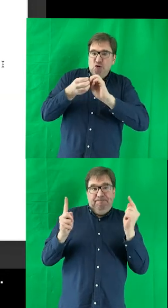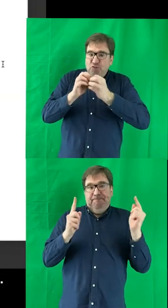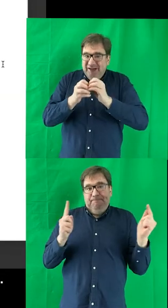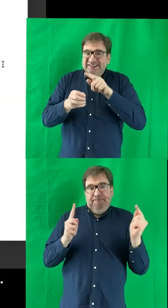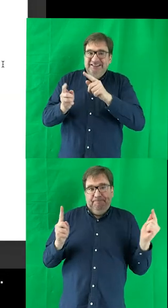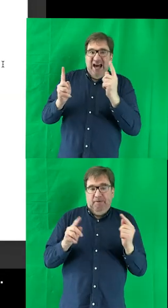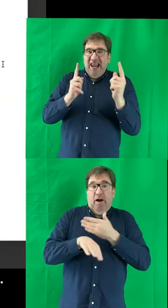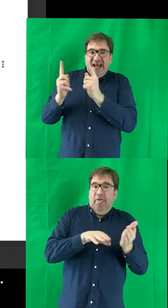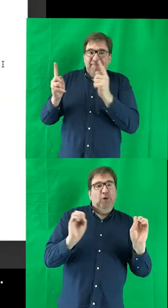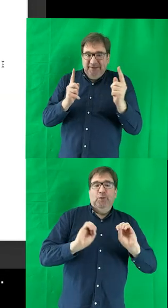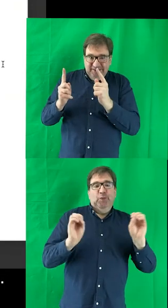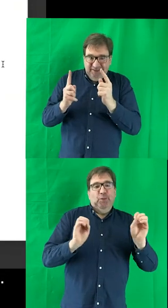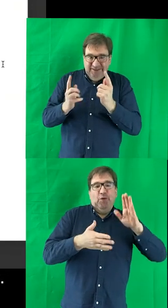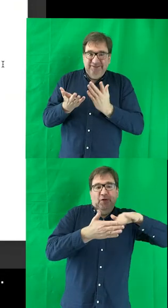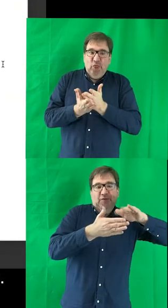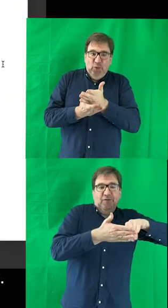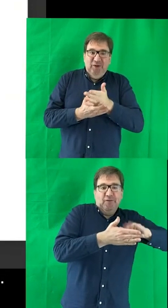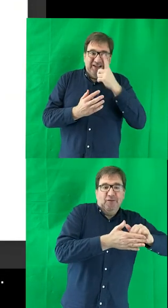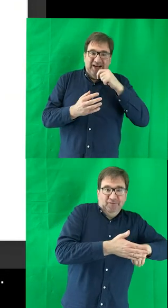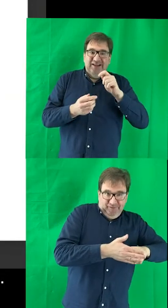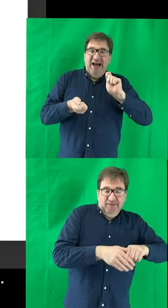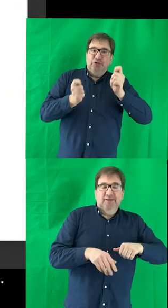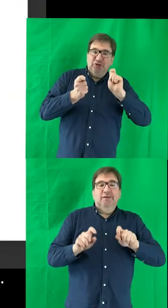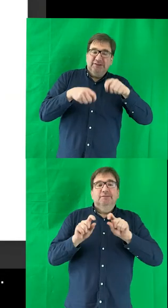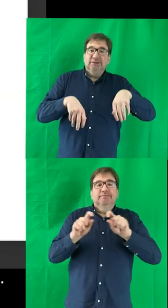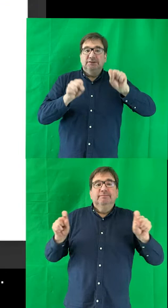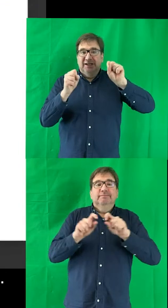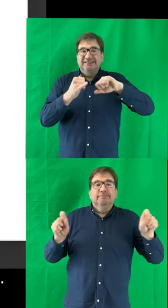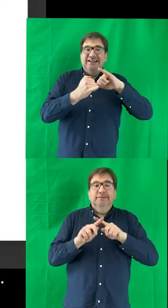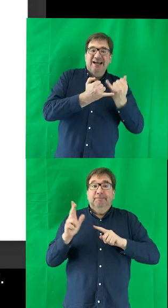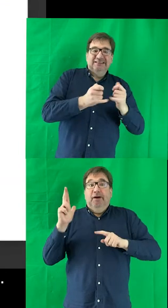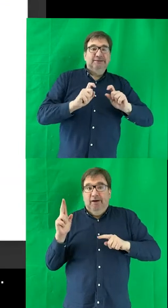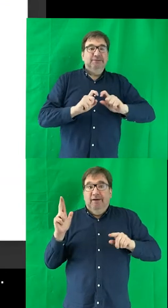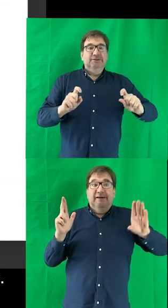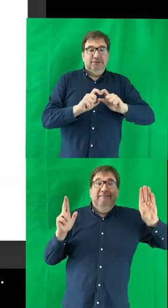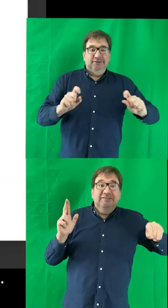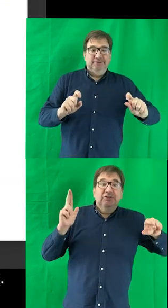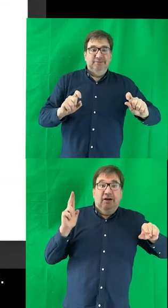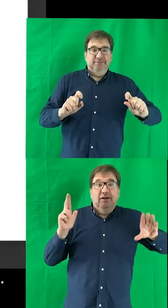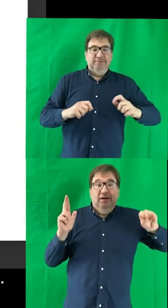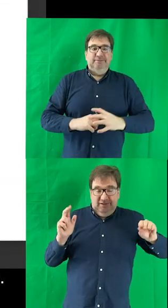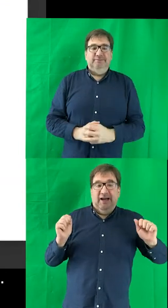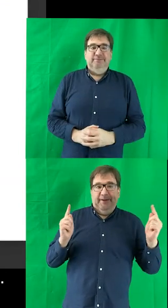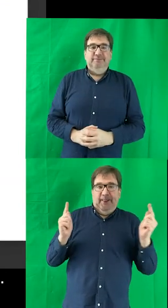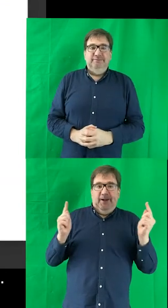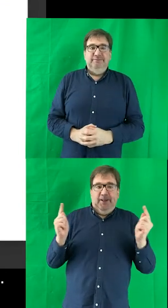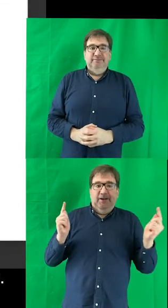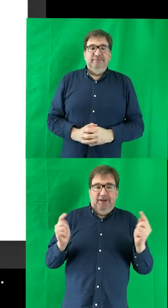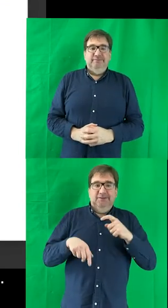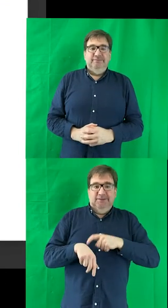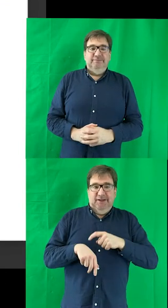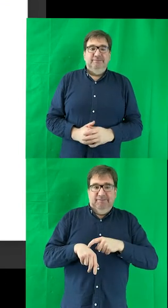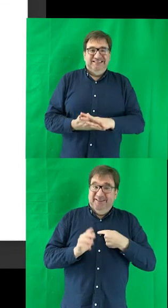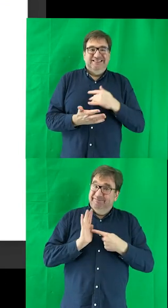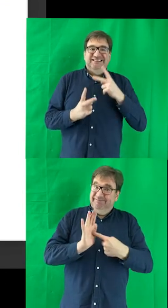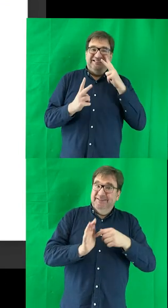correcting these alignments. And this is done by adjusting the starting and ending times of subtitle.